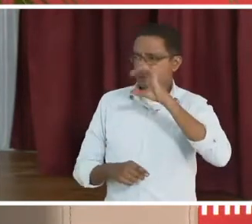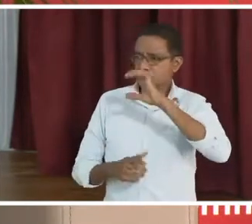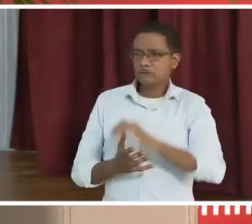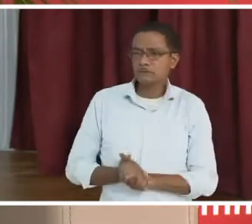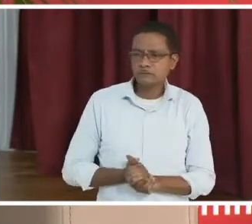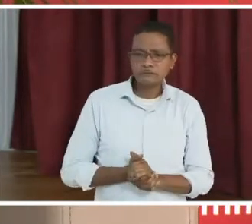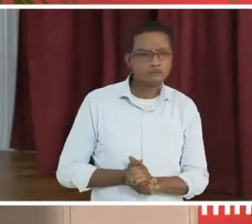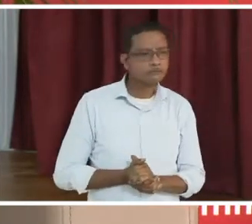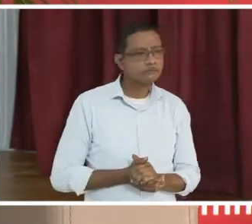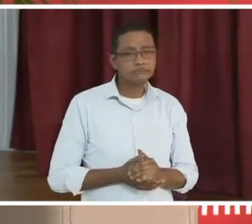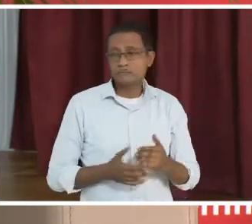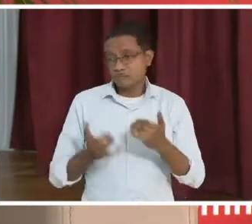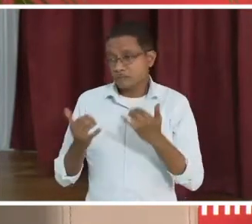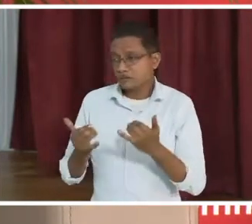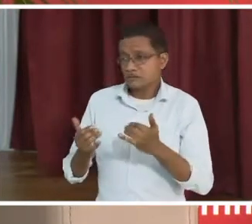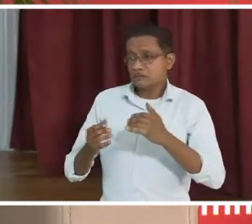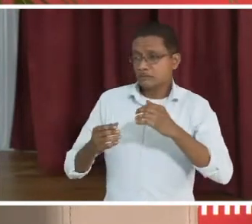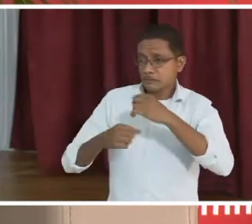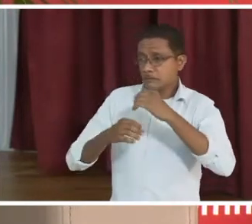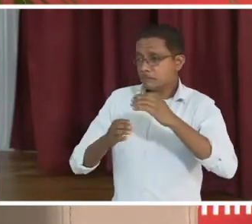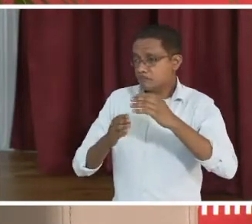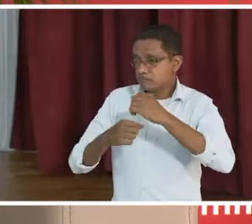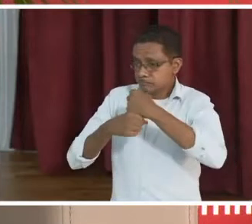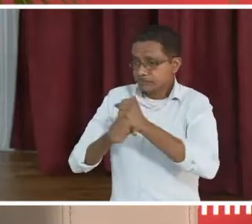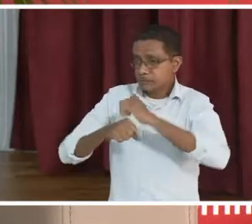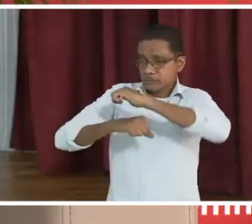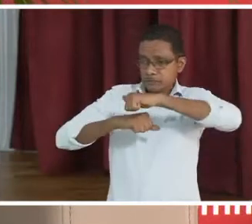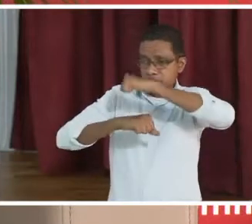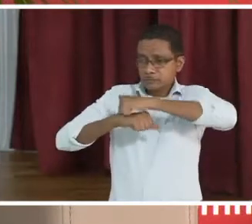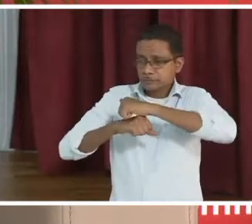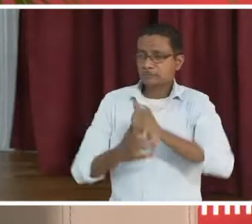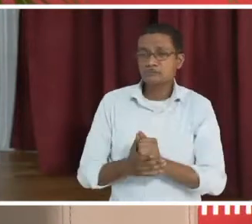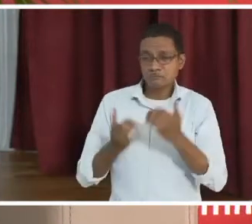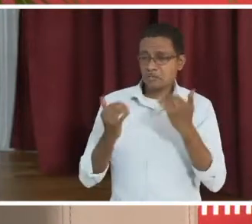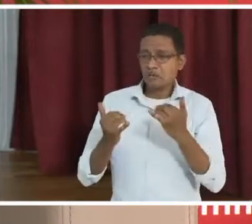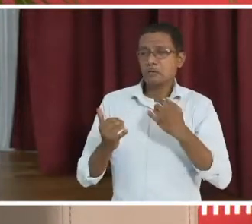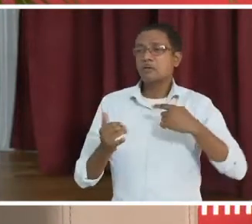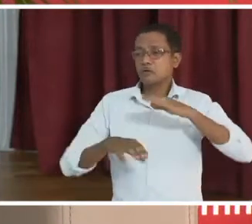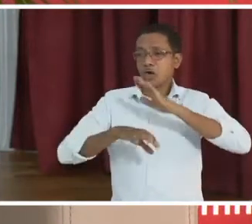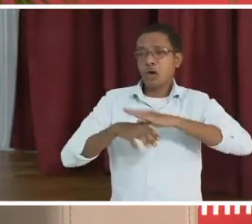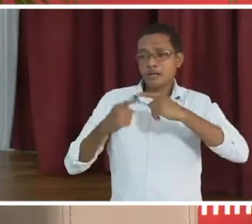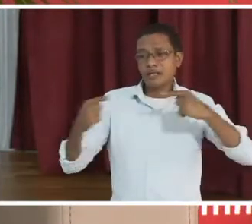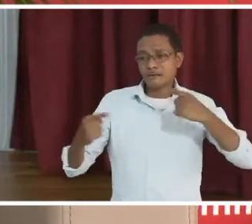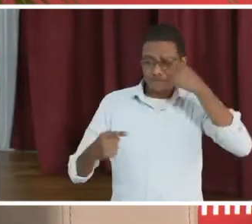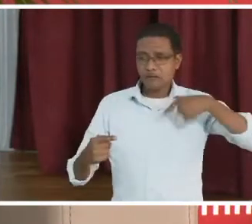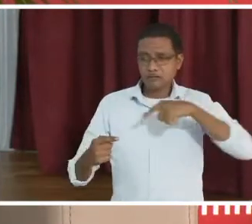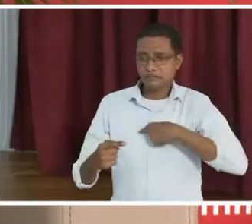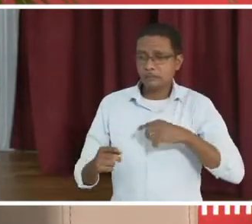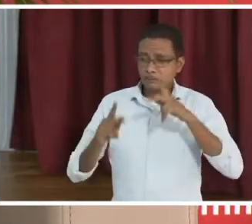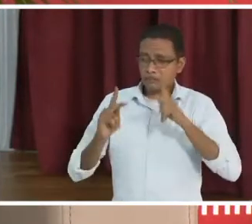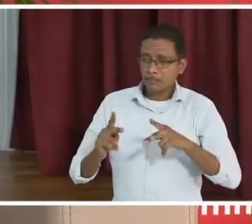make an appointment. Right now, it's an online process for us, where the person goes up, selects the